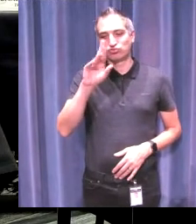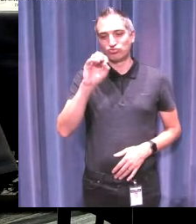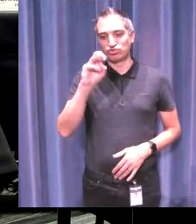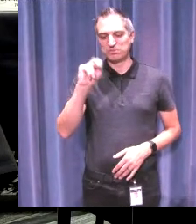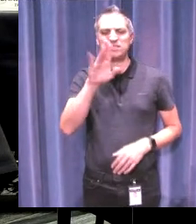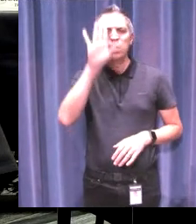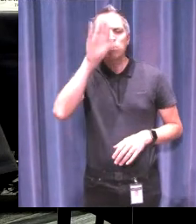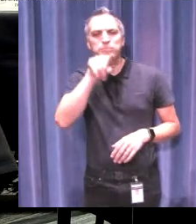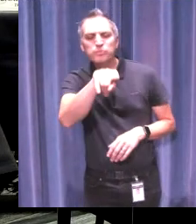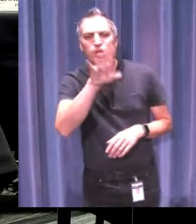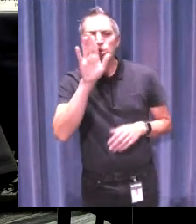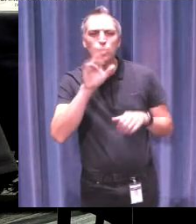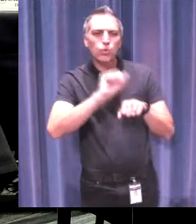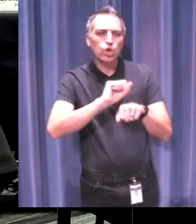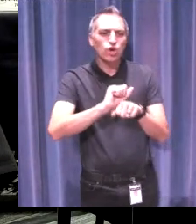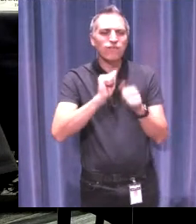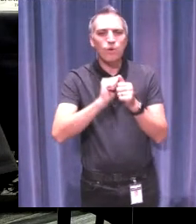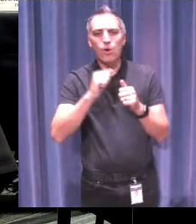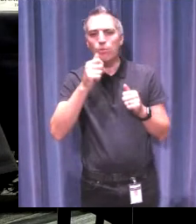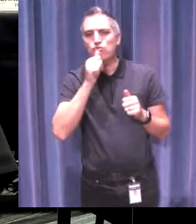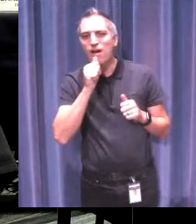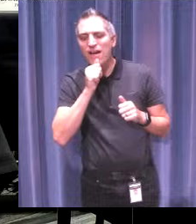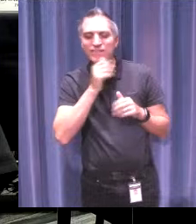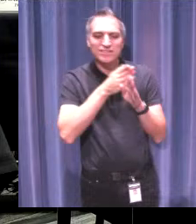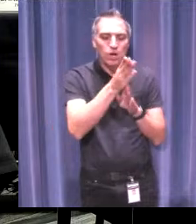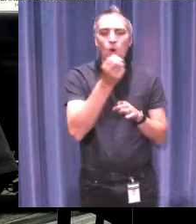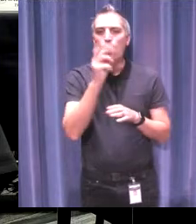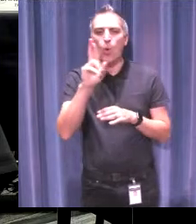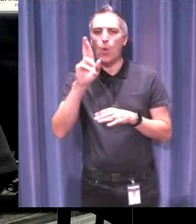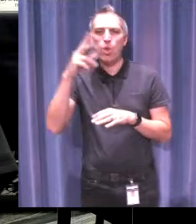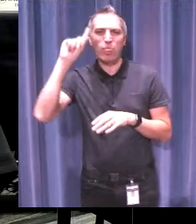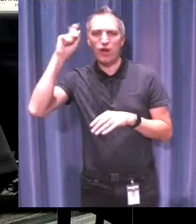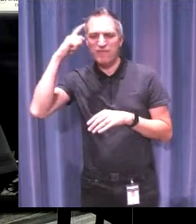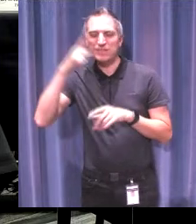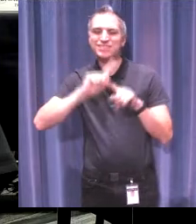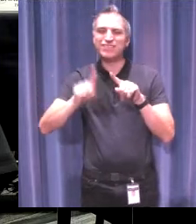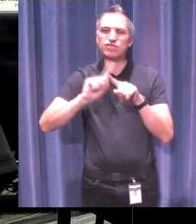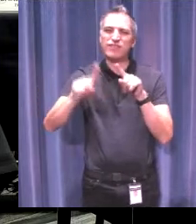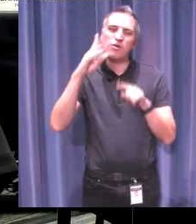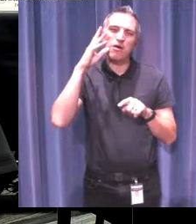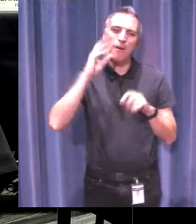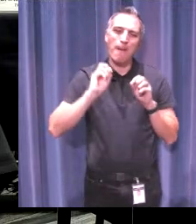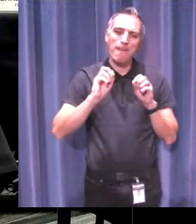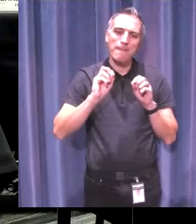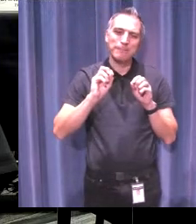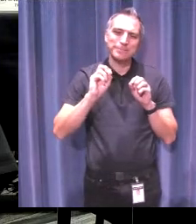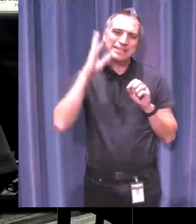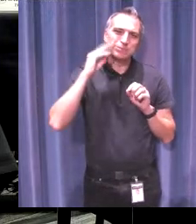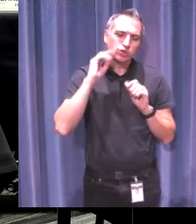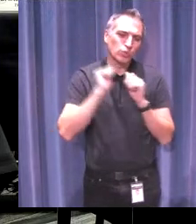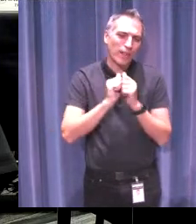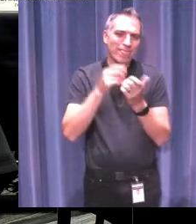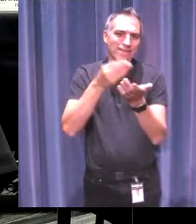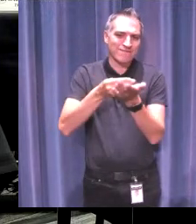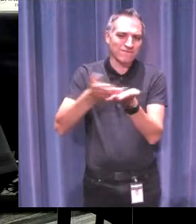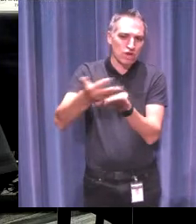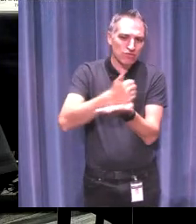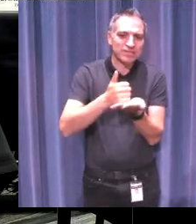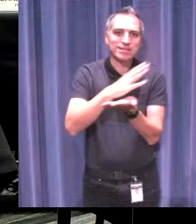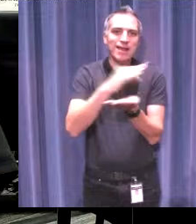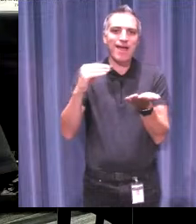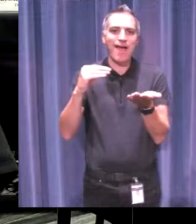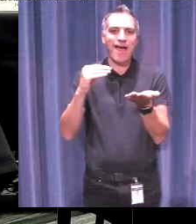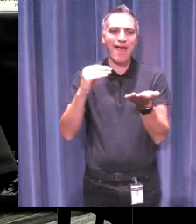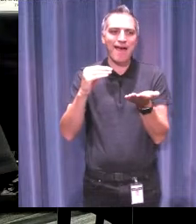sector, you work for government or whatever, a lot of people have different experiences with fundraising and development. Tell me a little bit